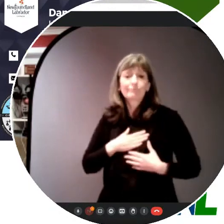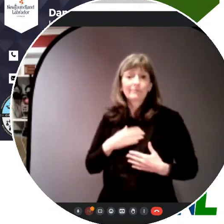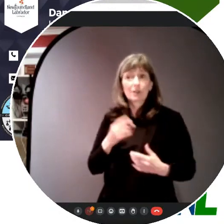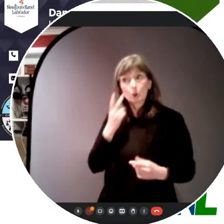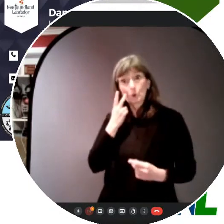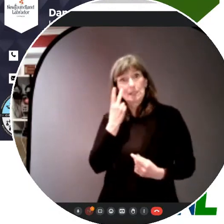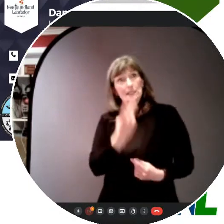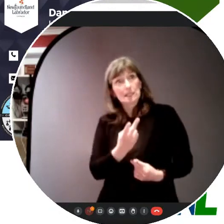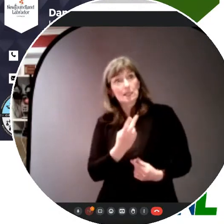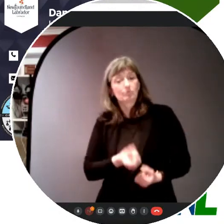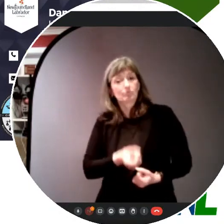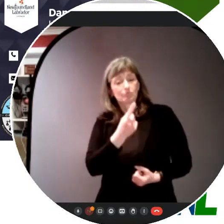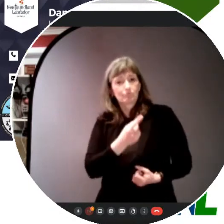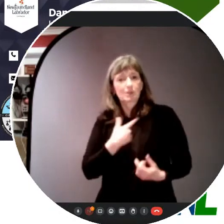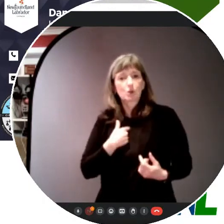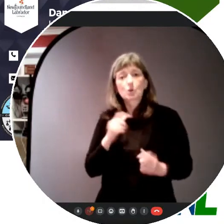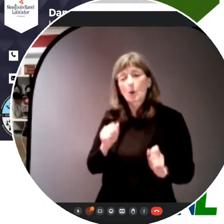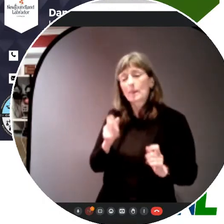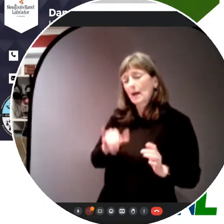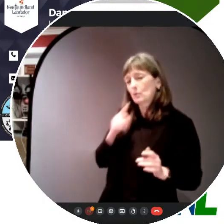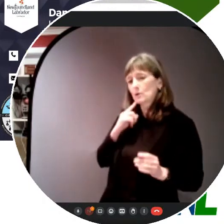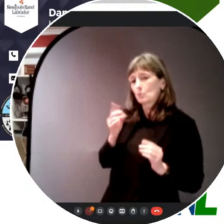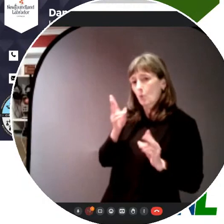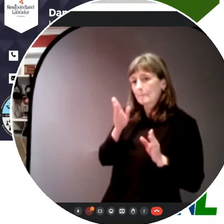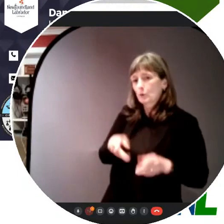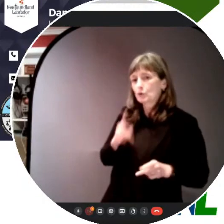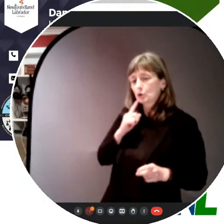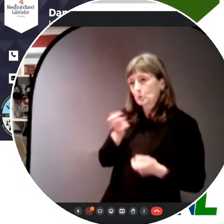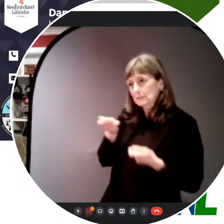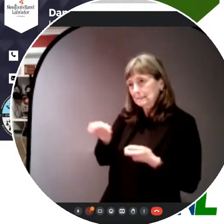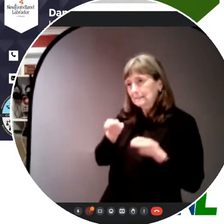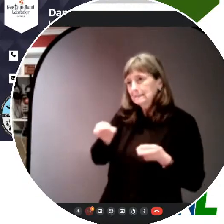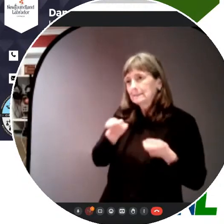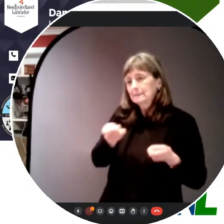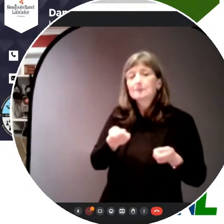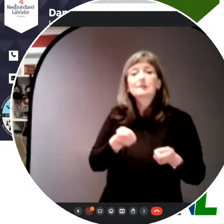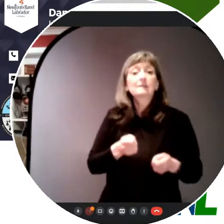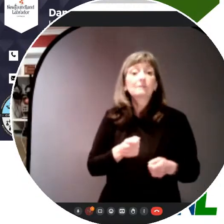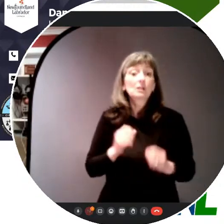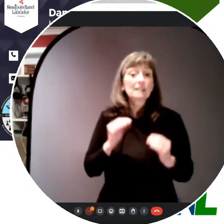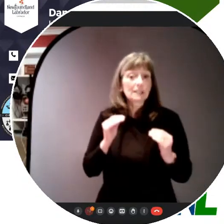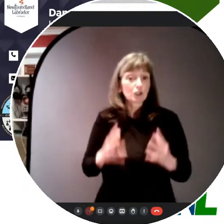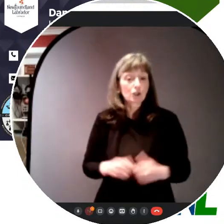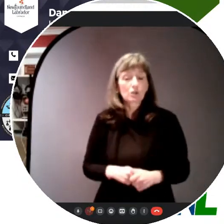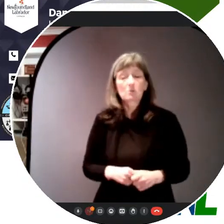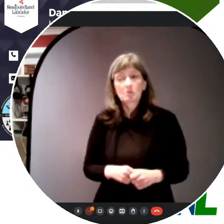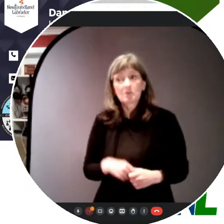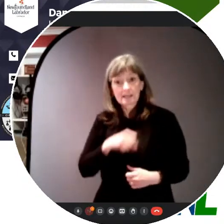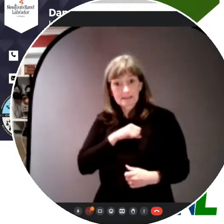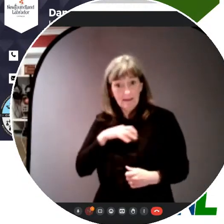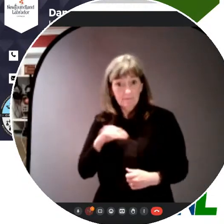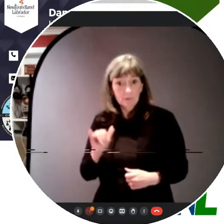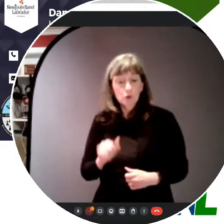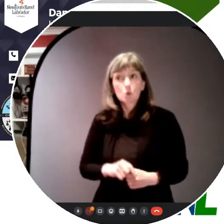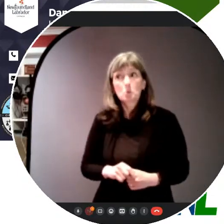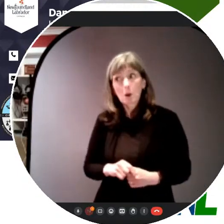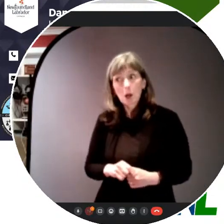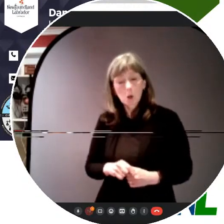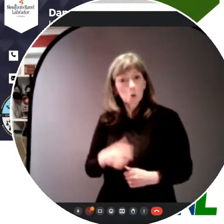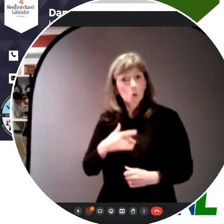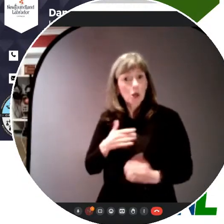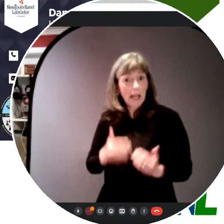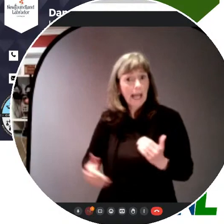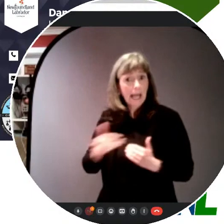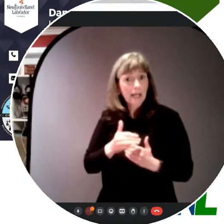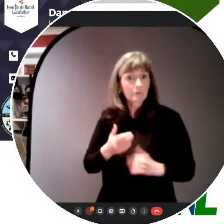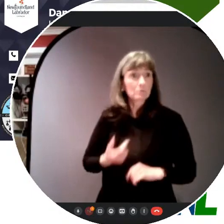So very active in that front, and we are proud to say we are making some headway. We're ahead of where we would have been in